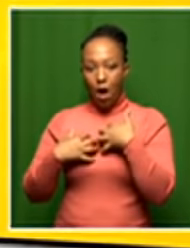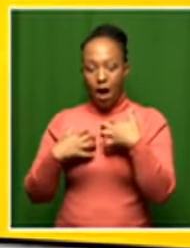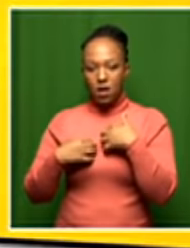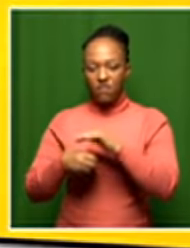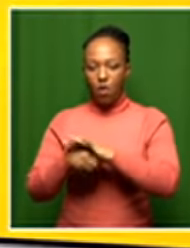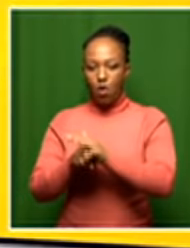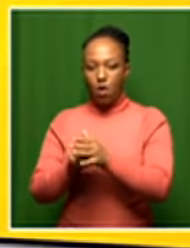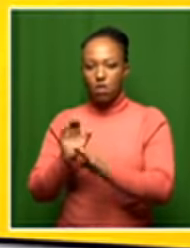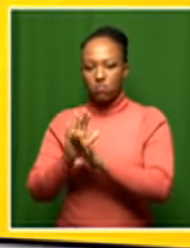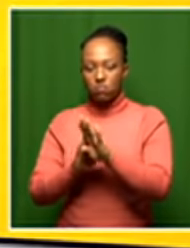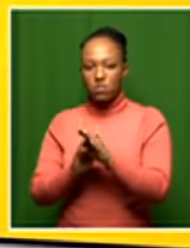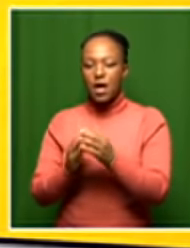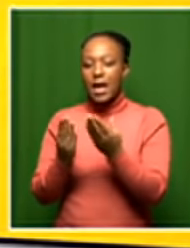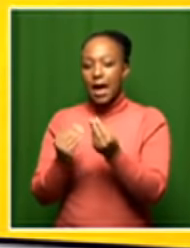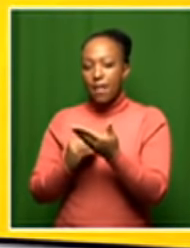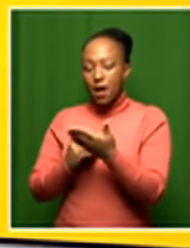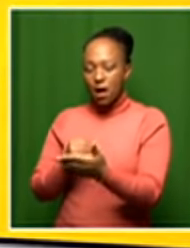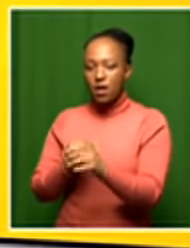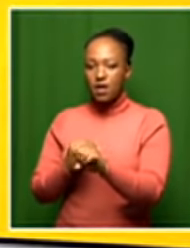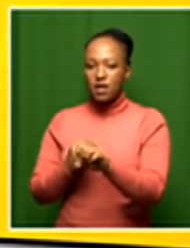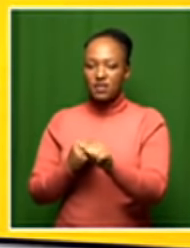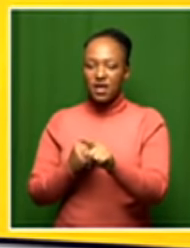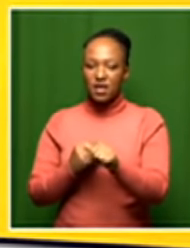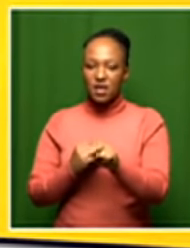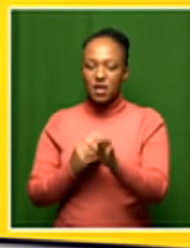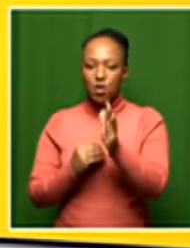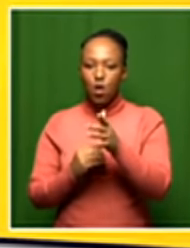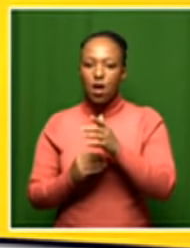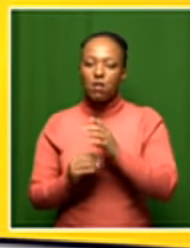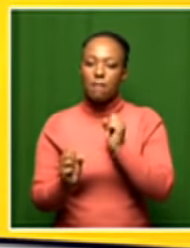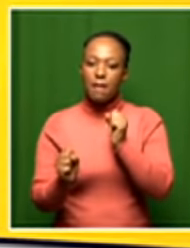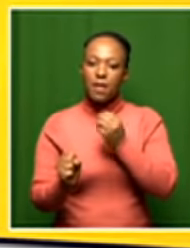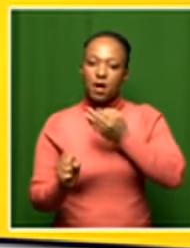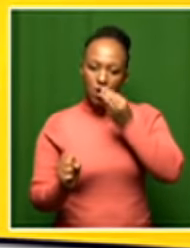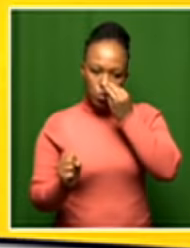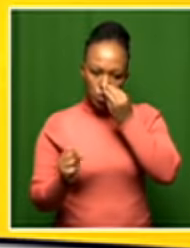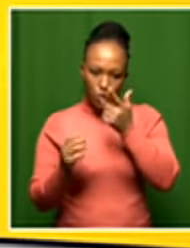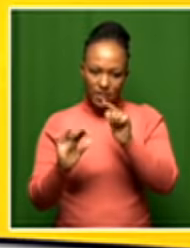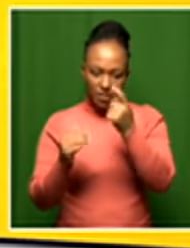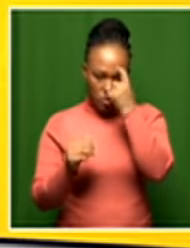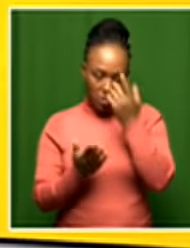COVID-19 numbers. We have those numbers. Sakina will bring them to you in our latest news bulletin at 7 o'clock. It's over to you.